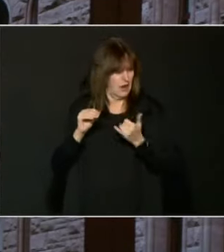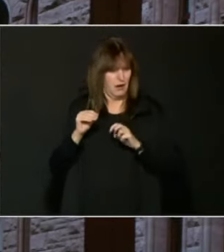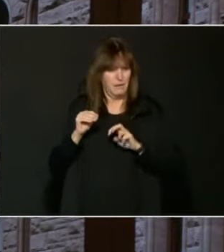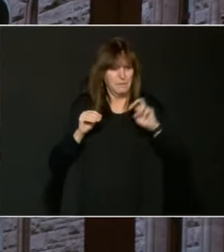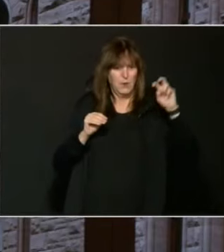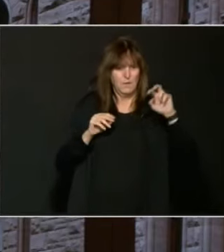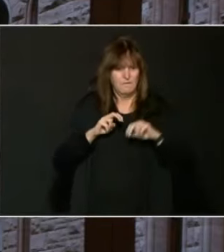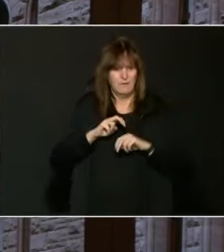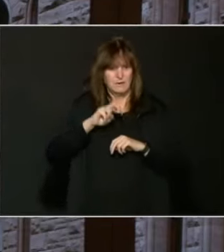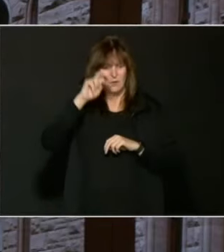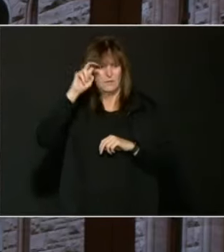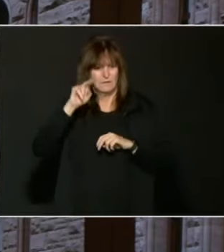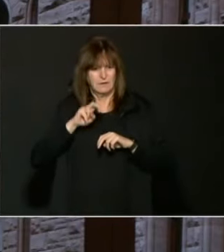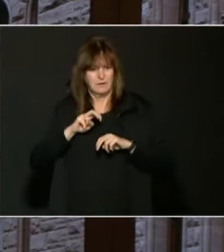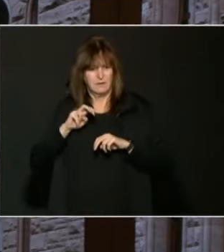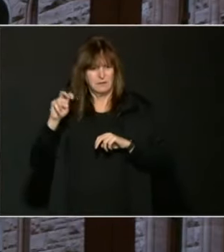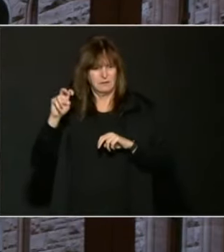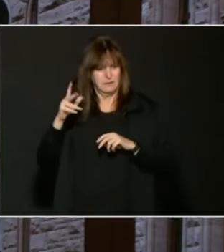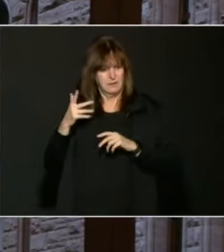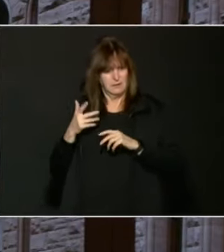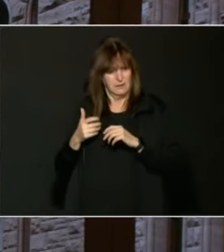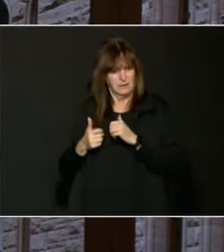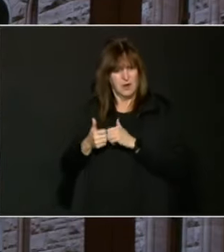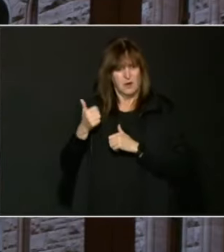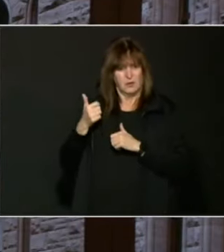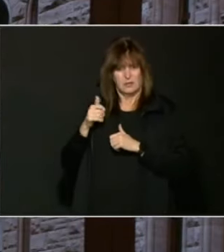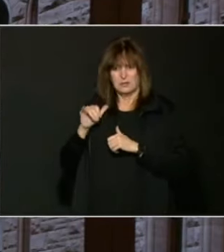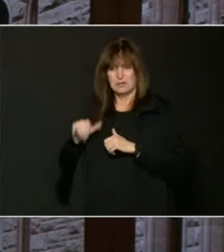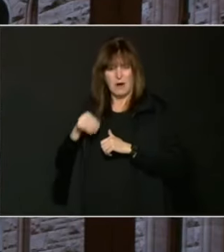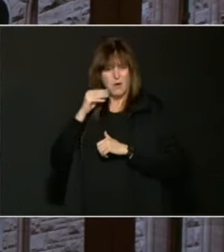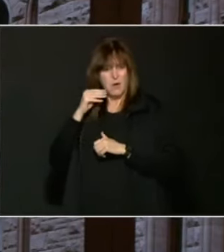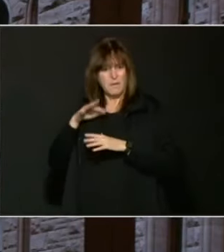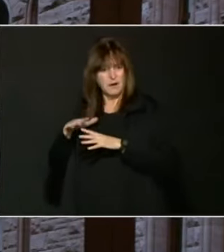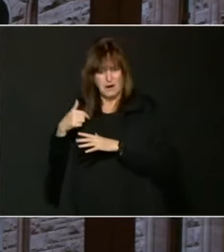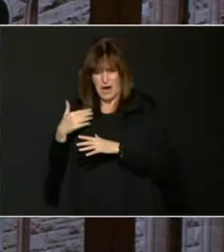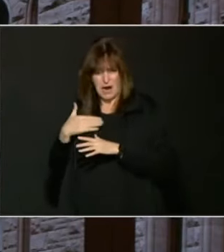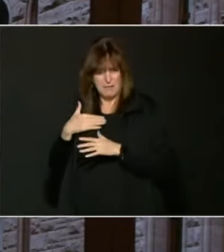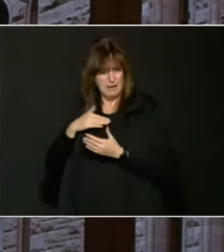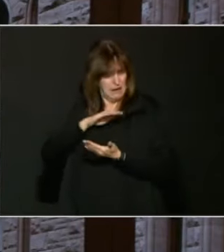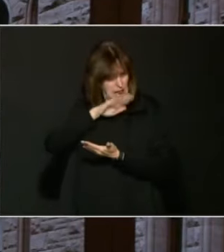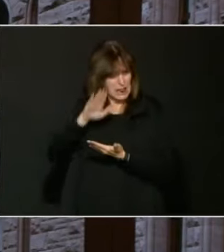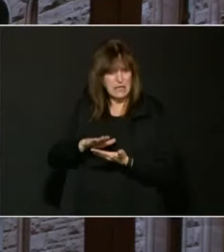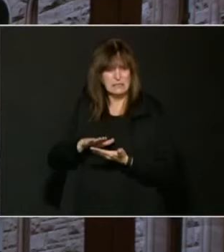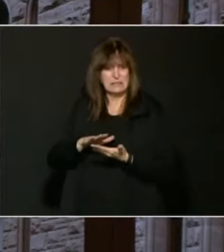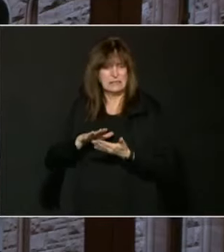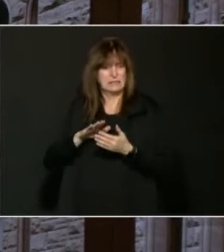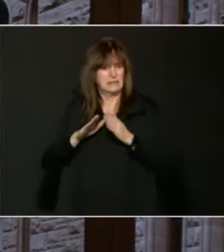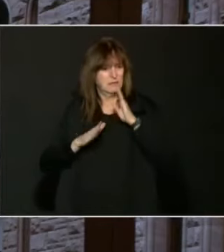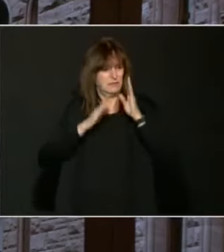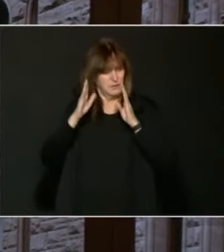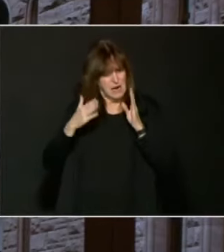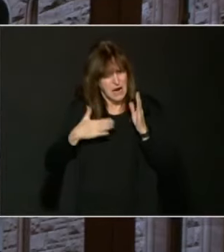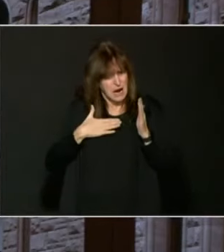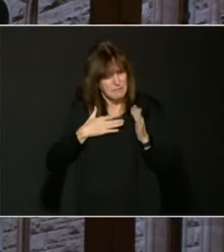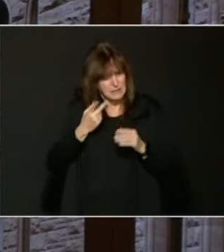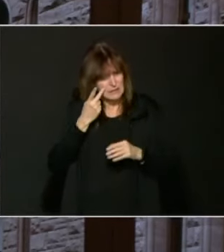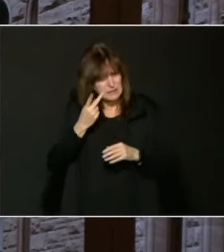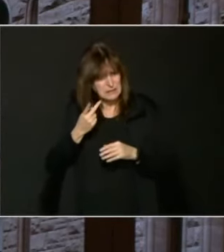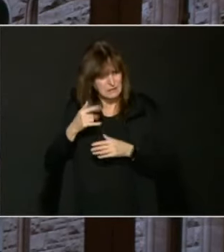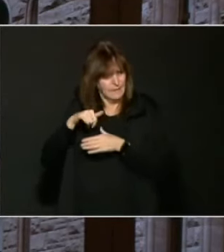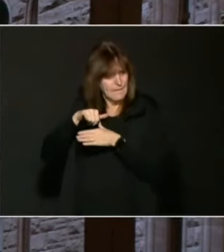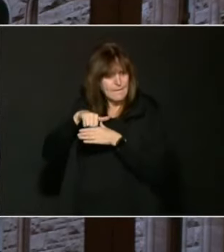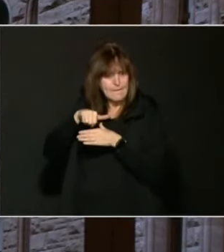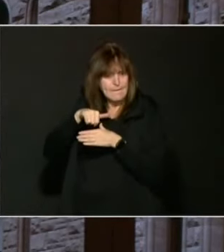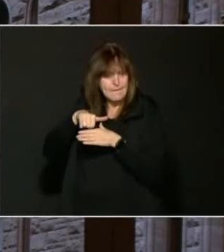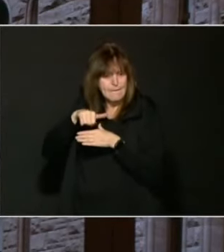about staying restricted and staying home, stay local, and going forward in that. And as we now have more vaccines